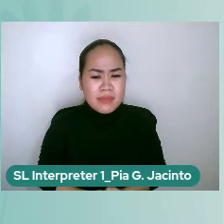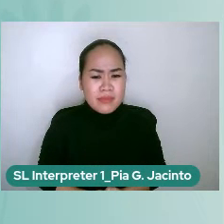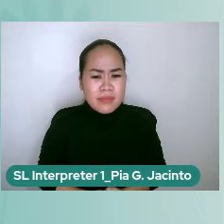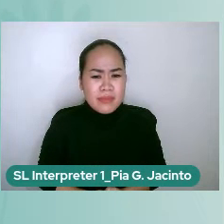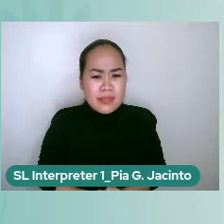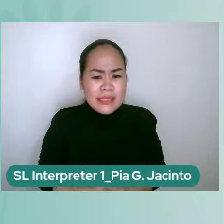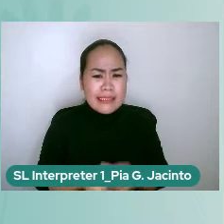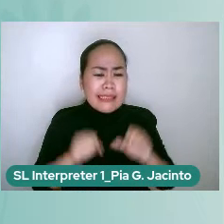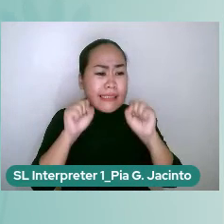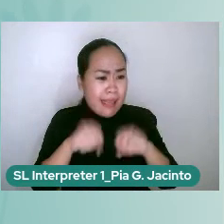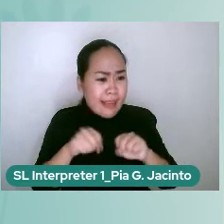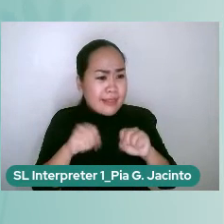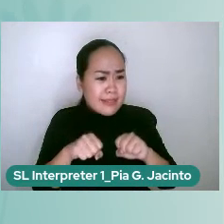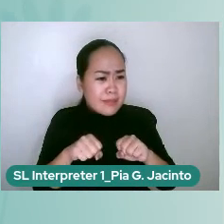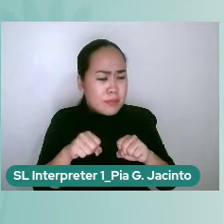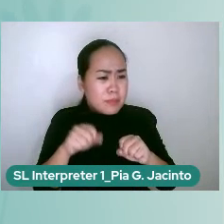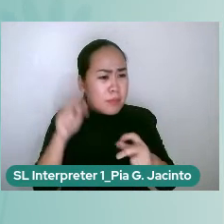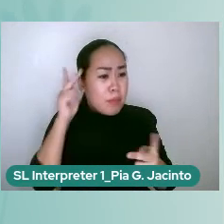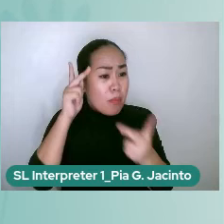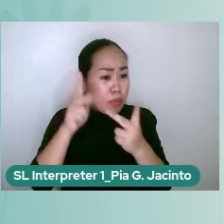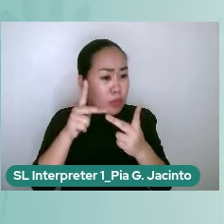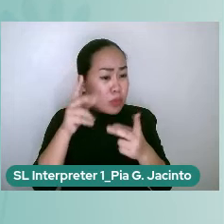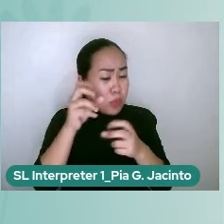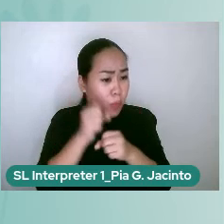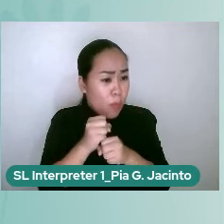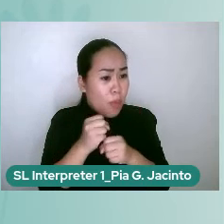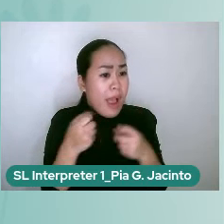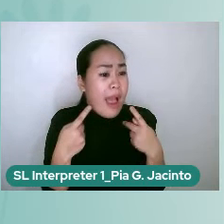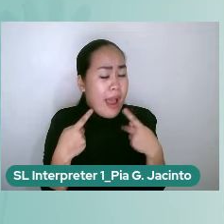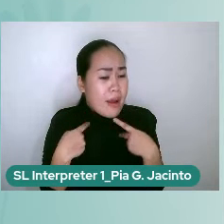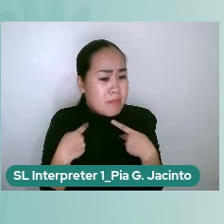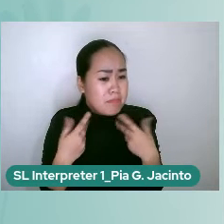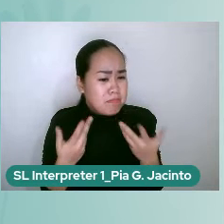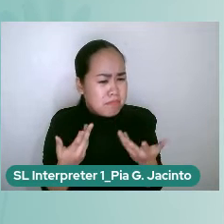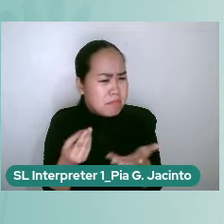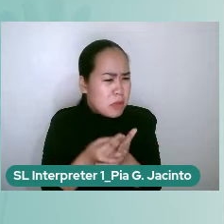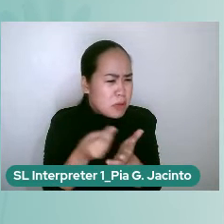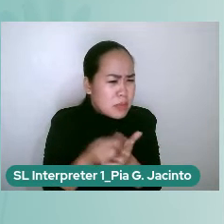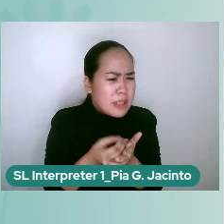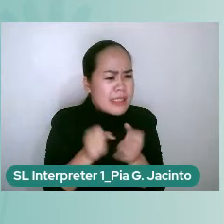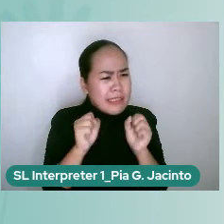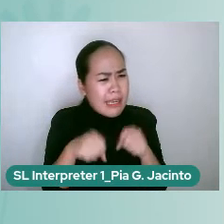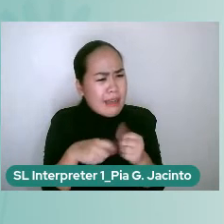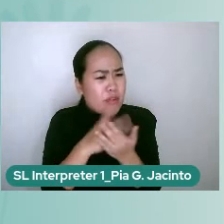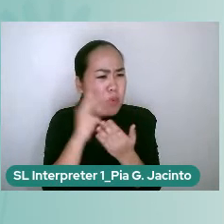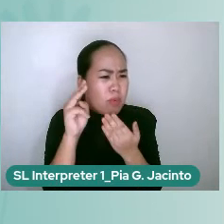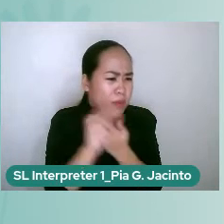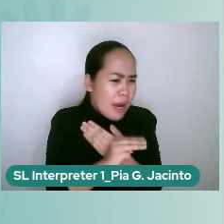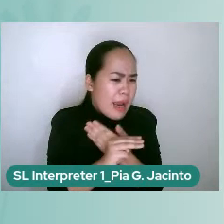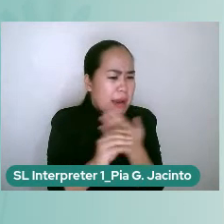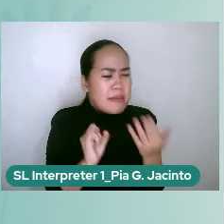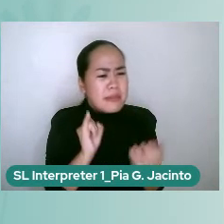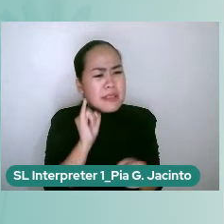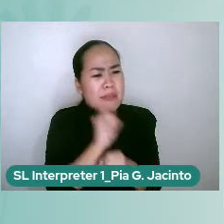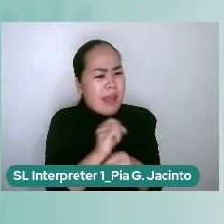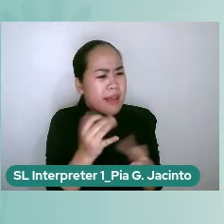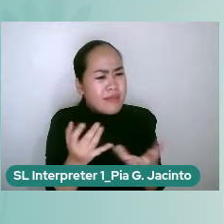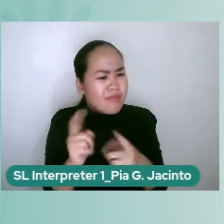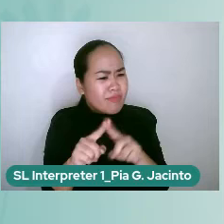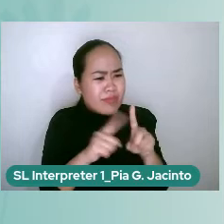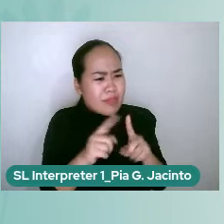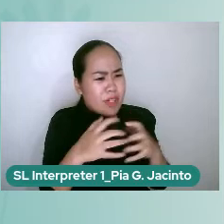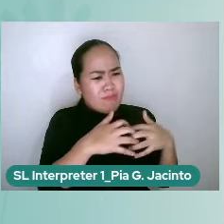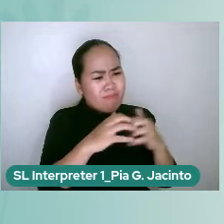target, the proper decisions on vaccine availability, on screening programs and investments, on treatment infrastructure,